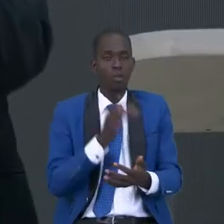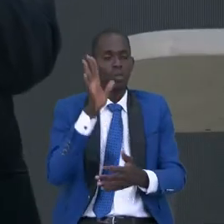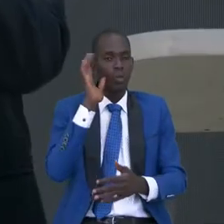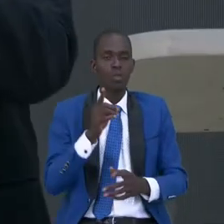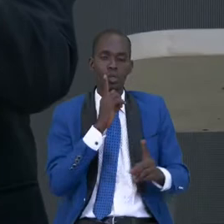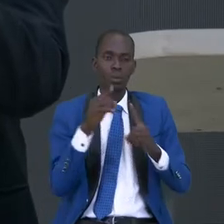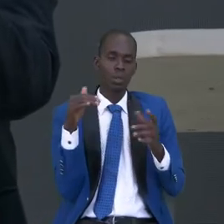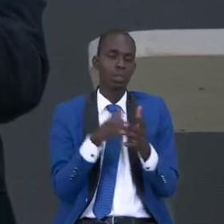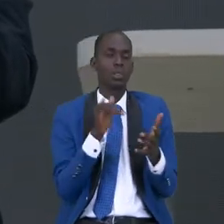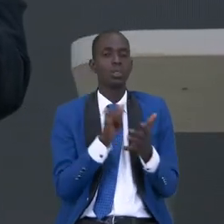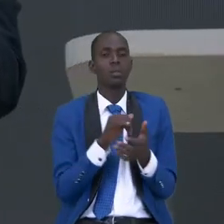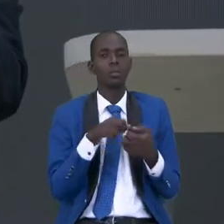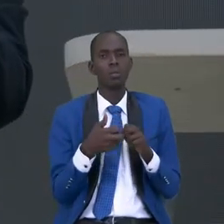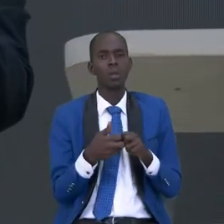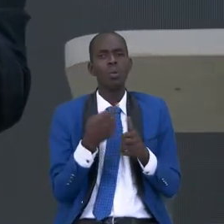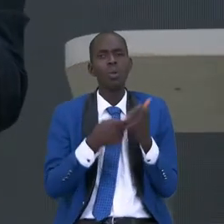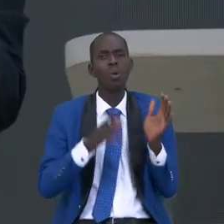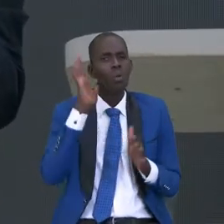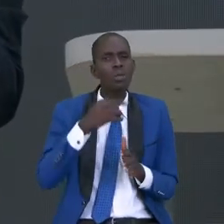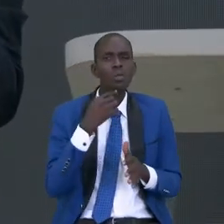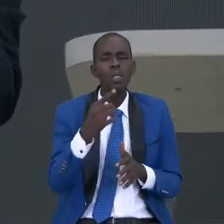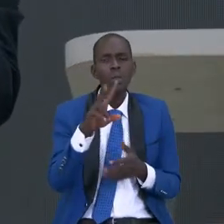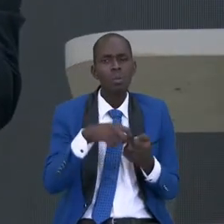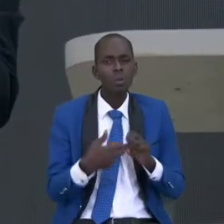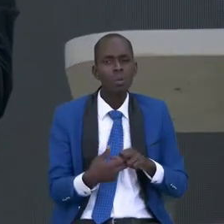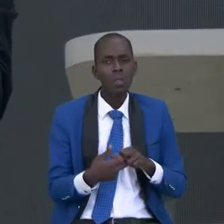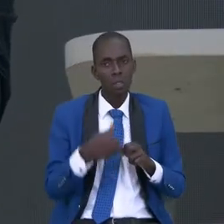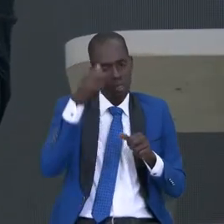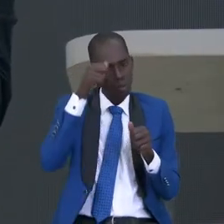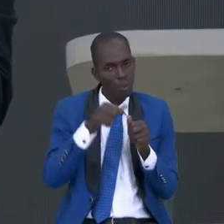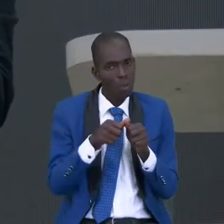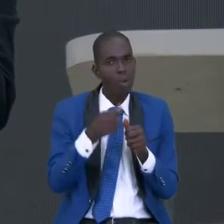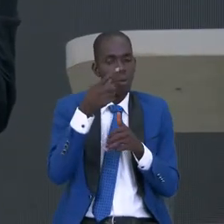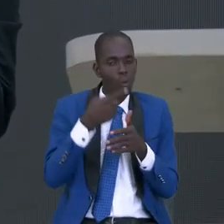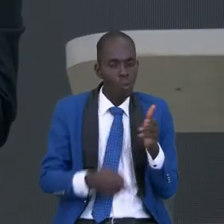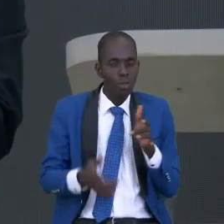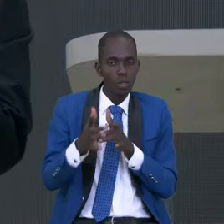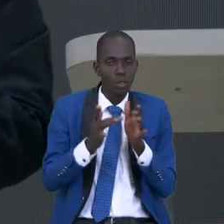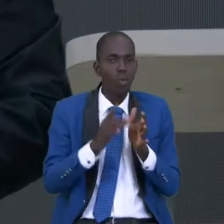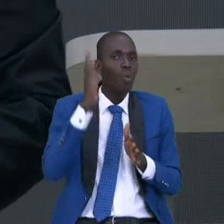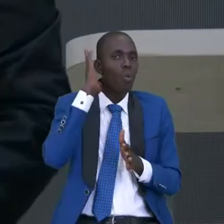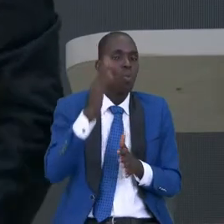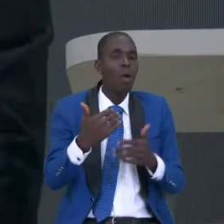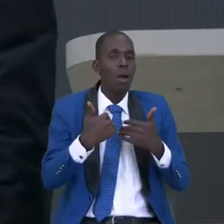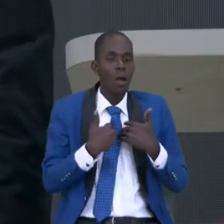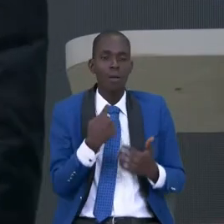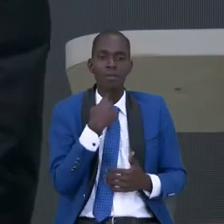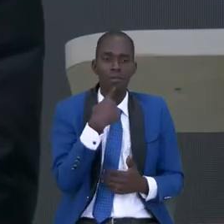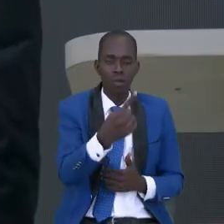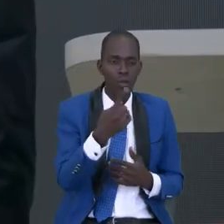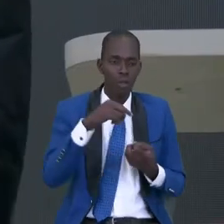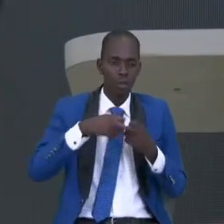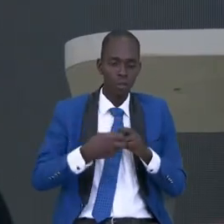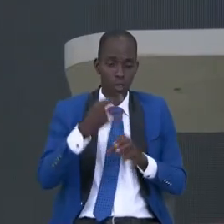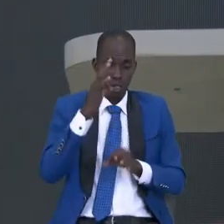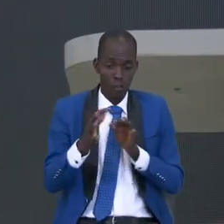mountain? Tell the mountain what Jesus would have told the mountain if Jesus were